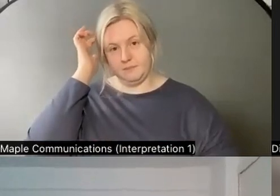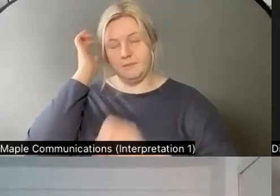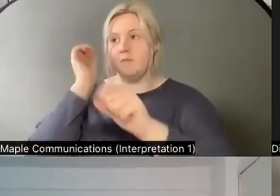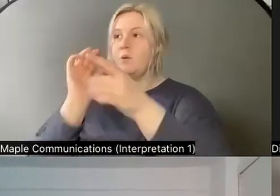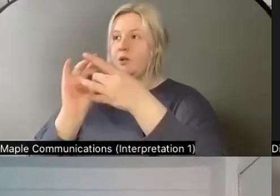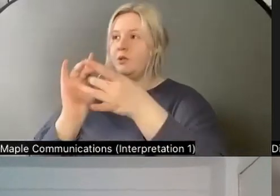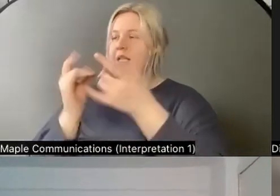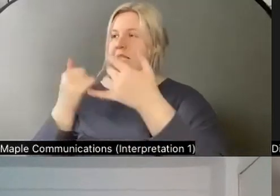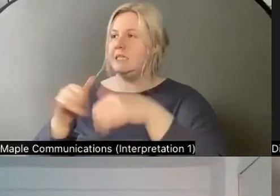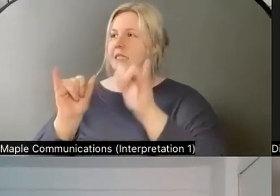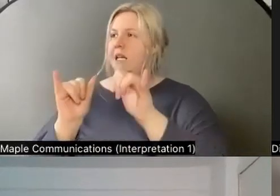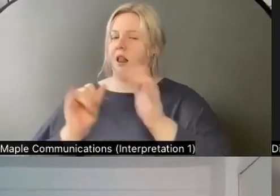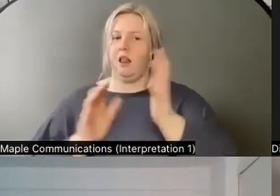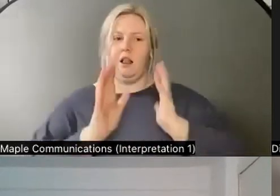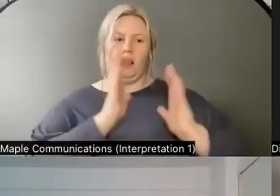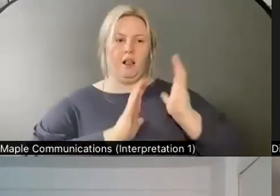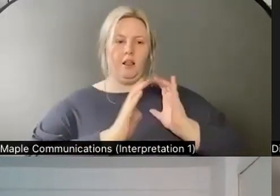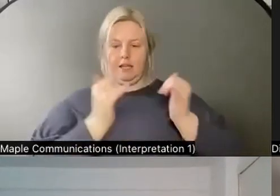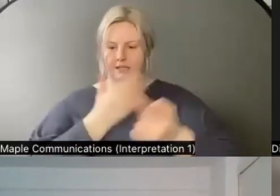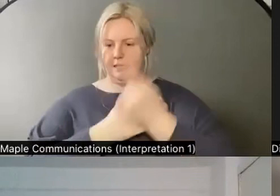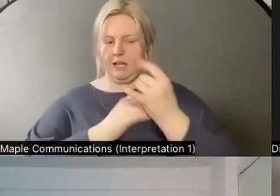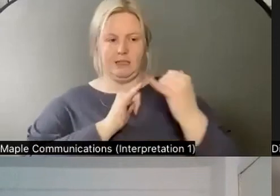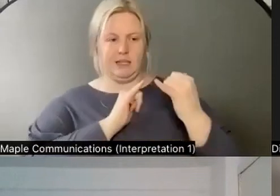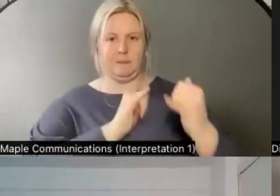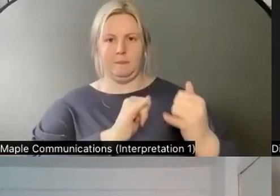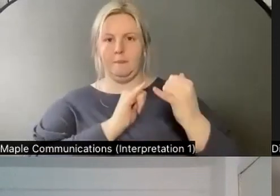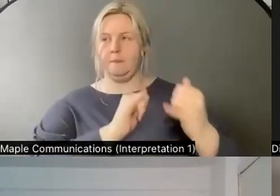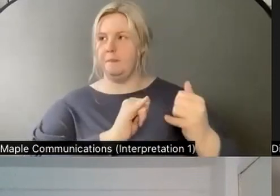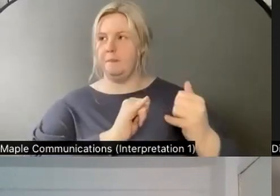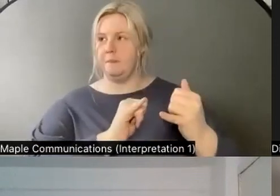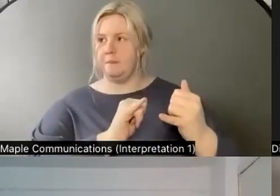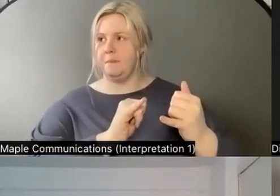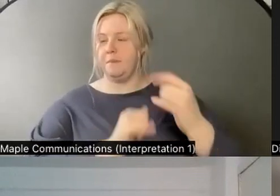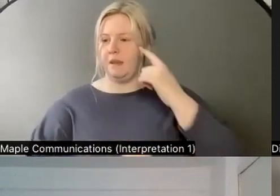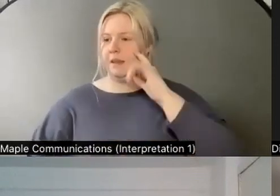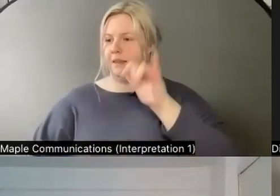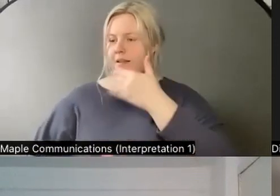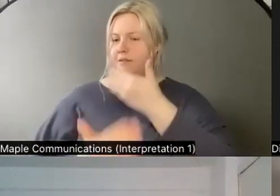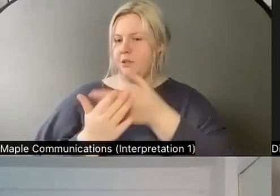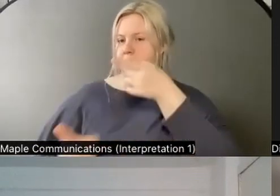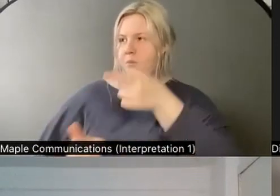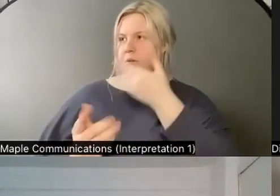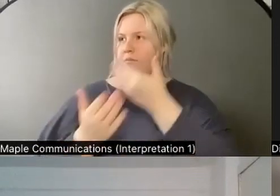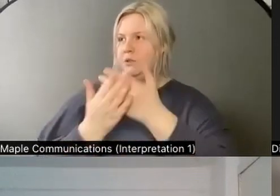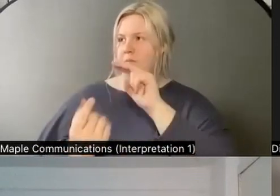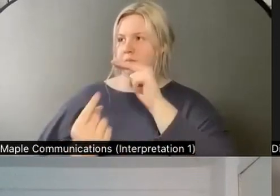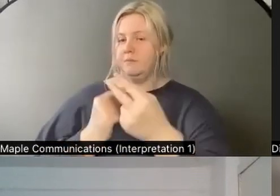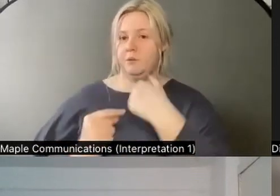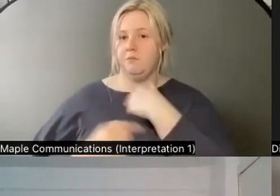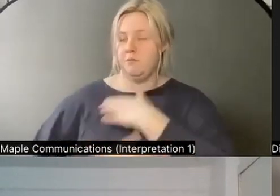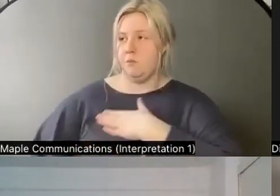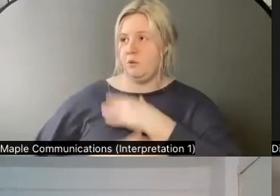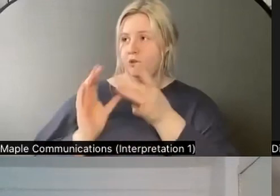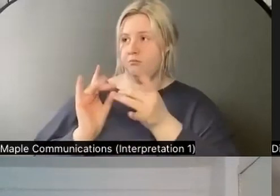these institutions, I think that's a very apt and like cutting way to put it. And I really appreciate that